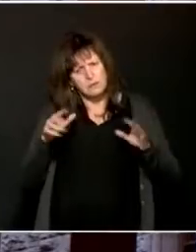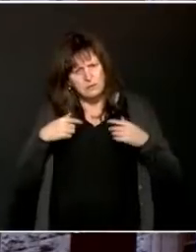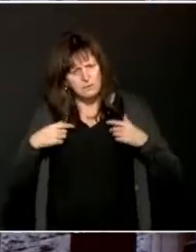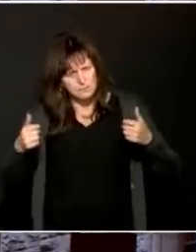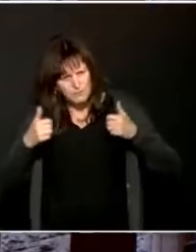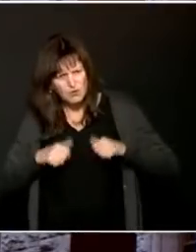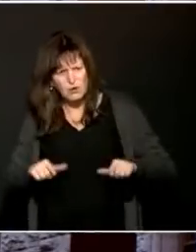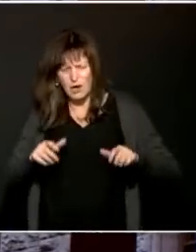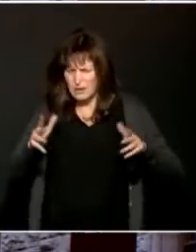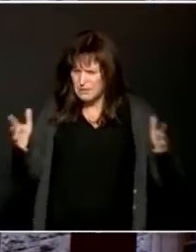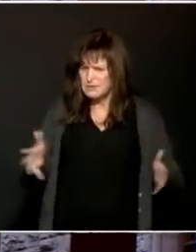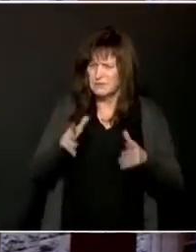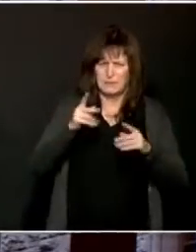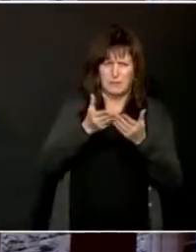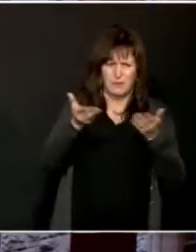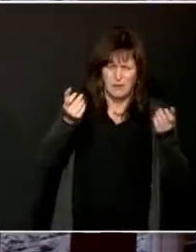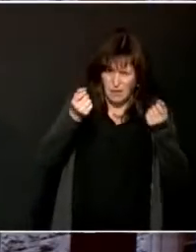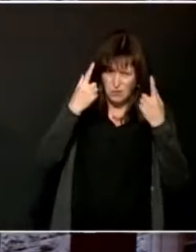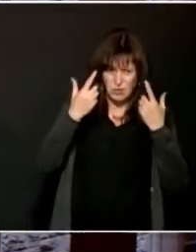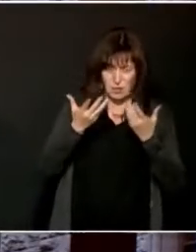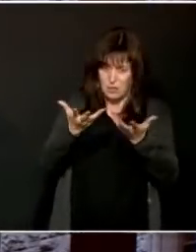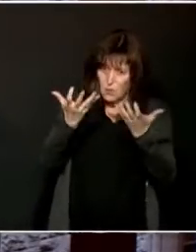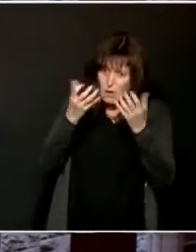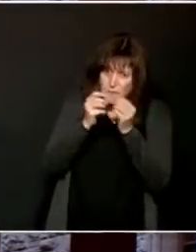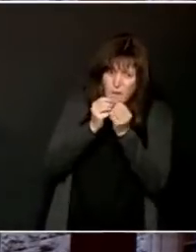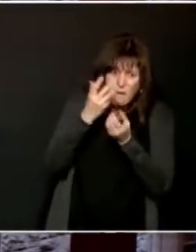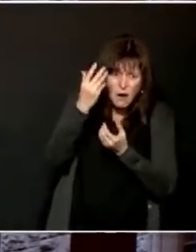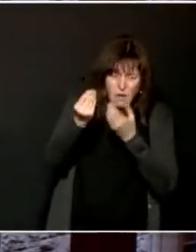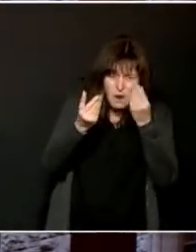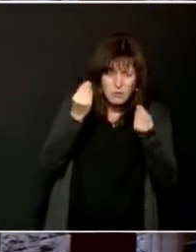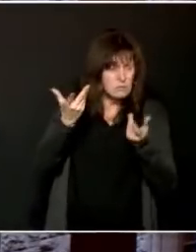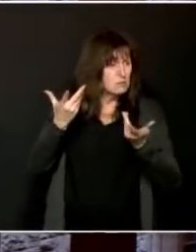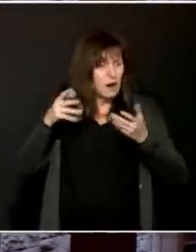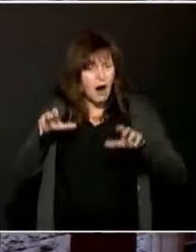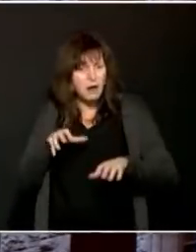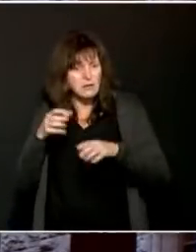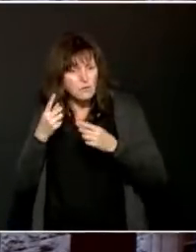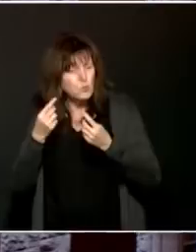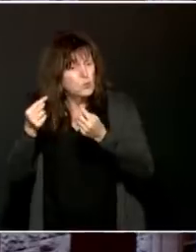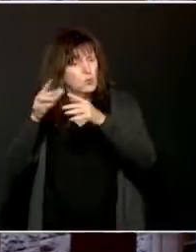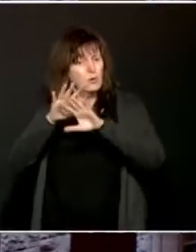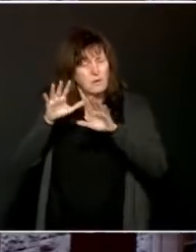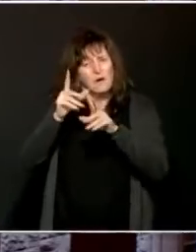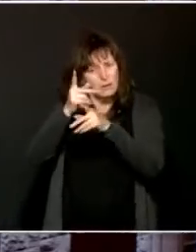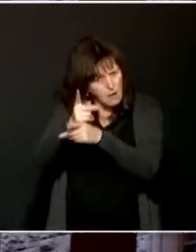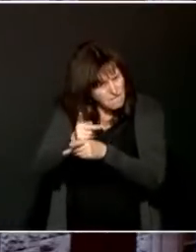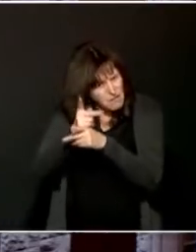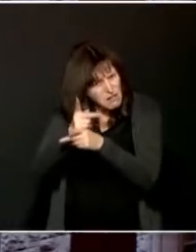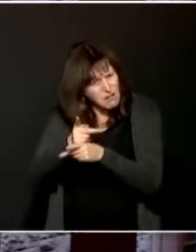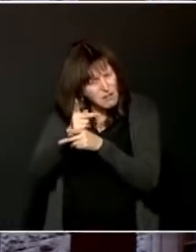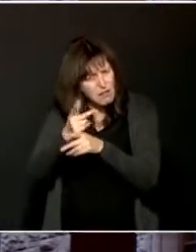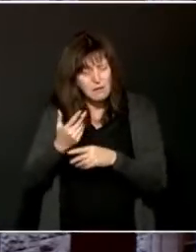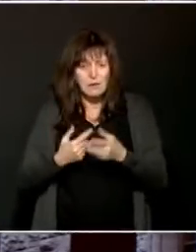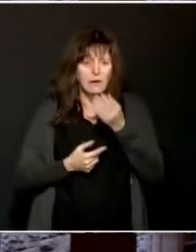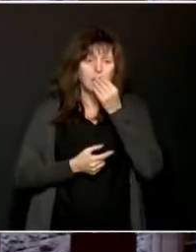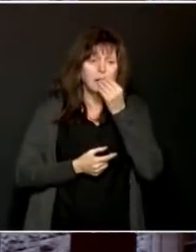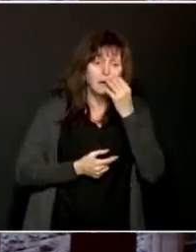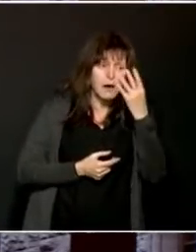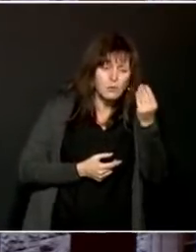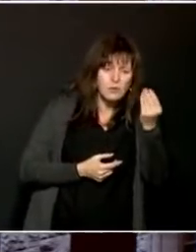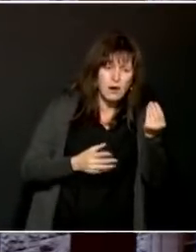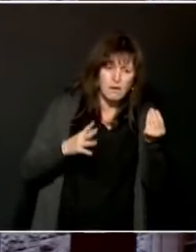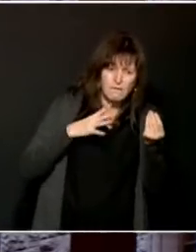do outdoor activities, but do them carefully. If you want to eat on a patio, make sure it's not a whole crowd around a table. Do what you need to do if you want to keep them